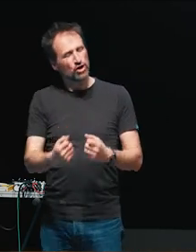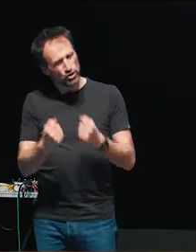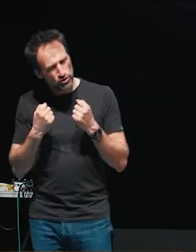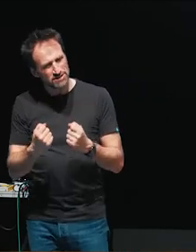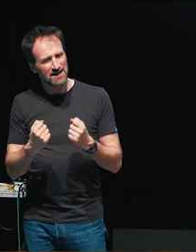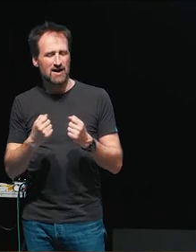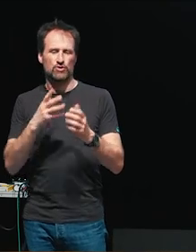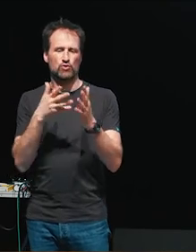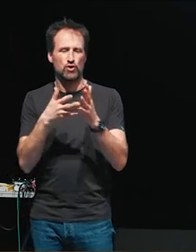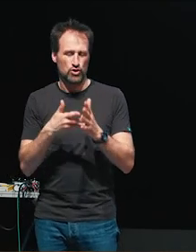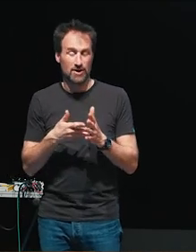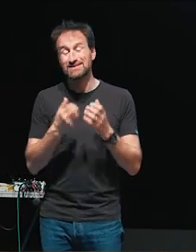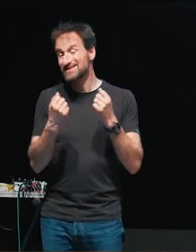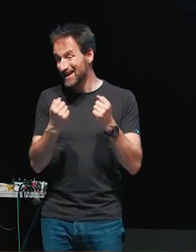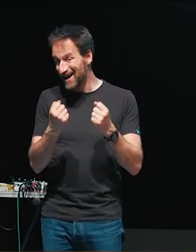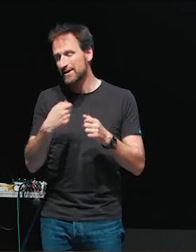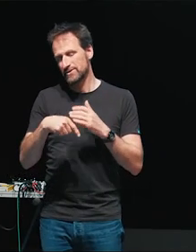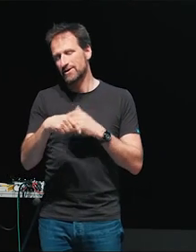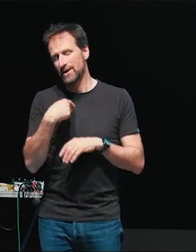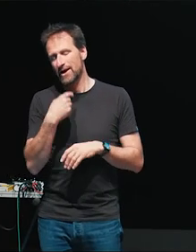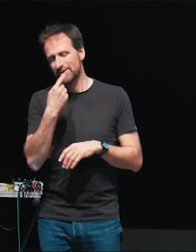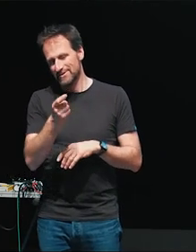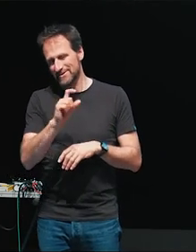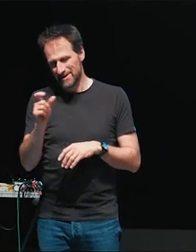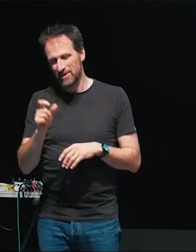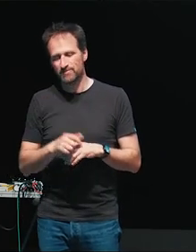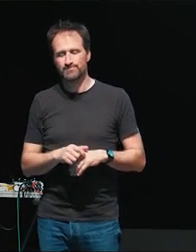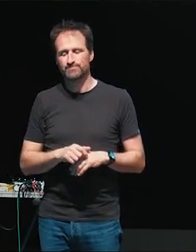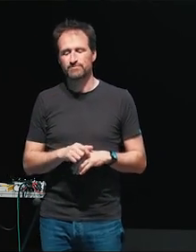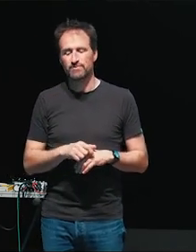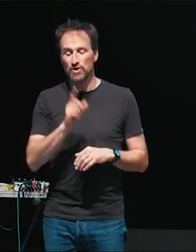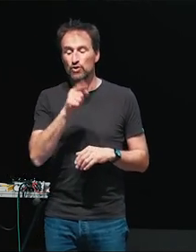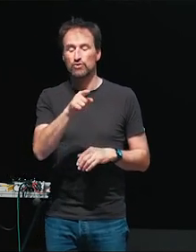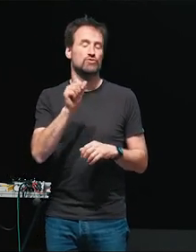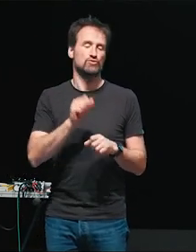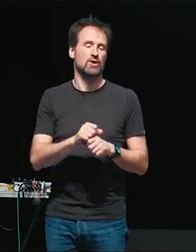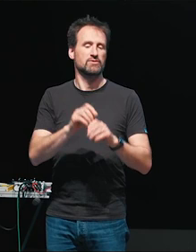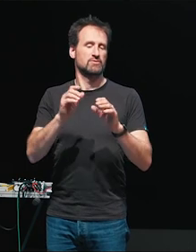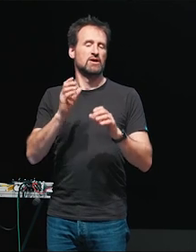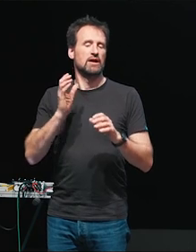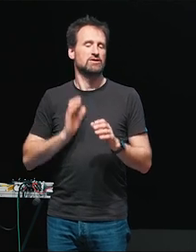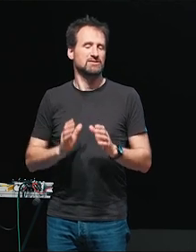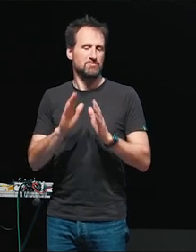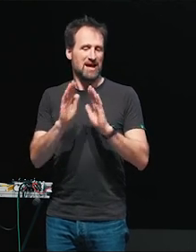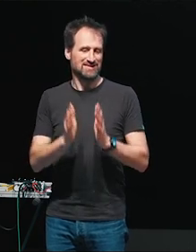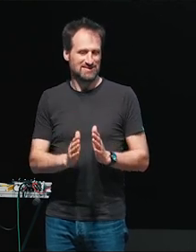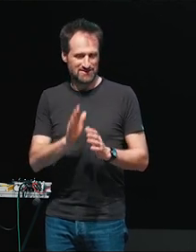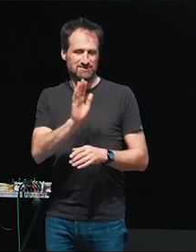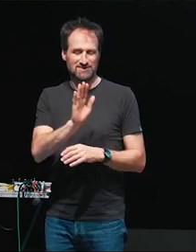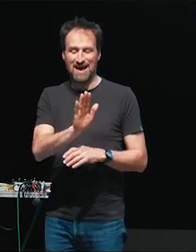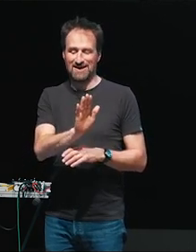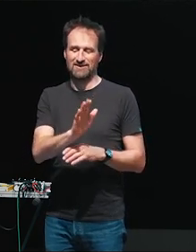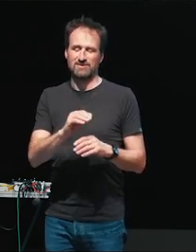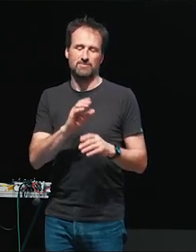I'll come to security in a minute, and you can customize your microservice. Going back to our use case of Amazon for a second